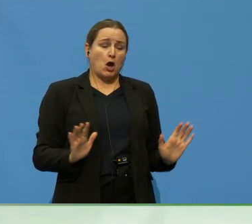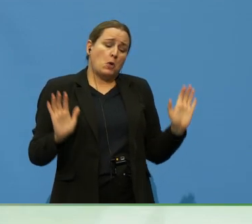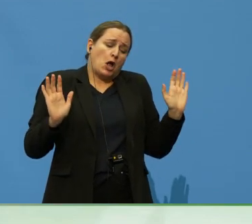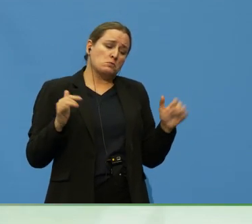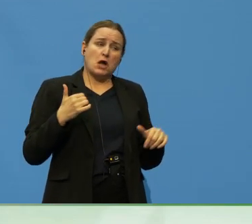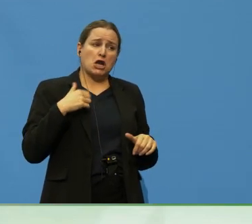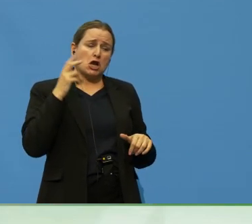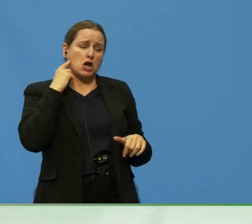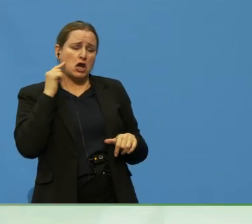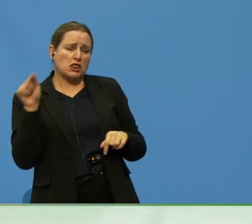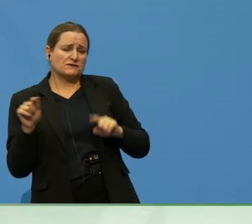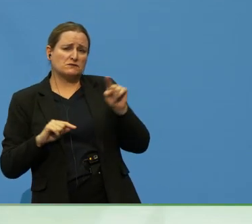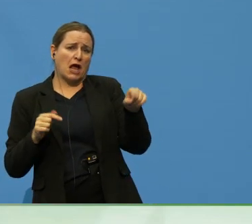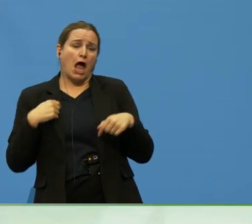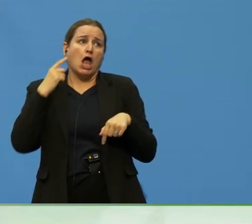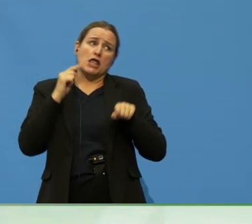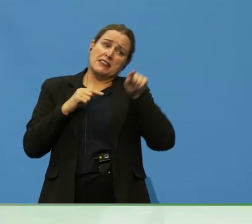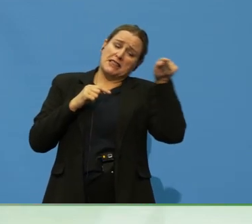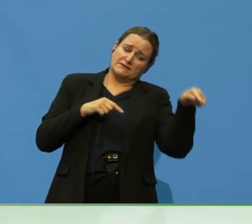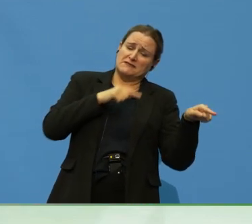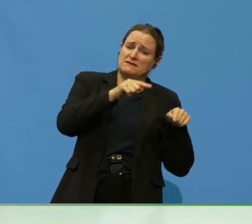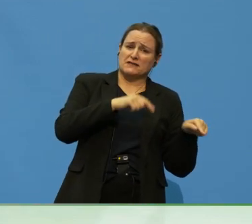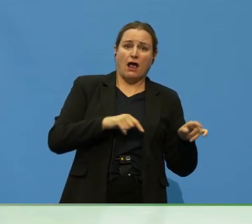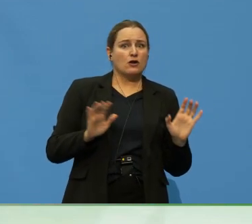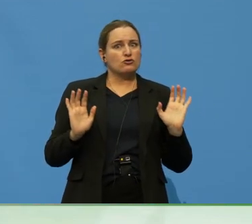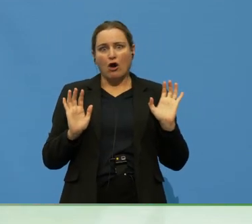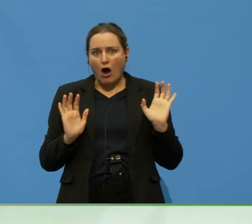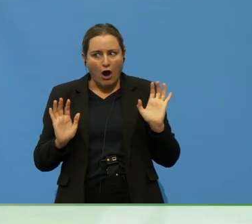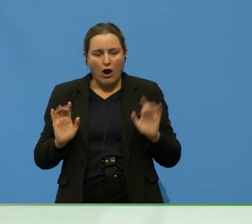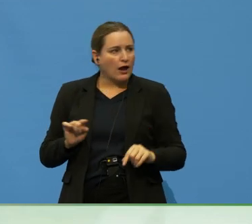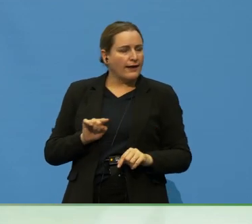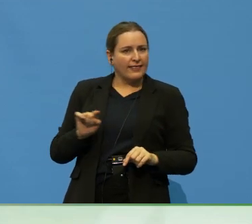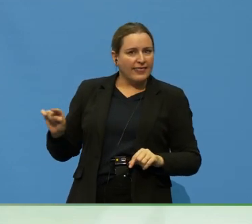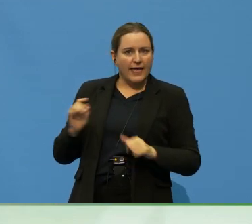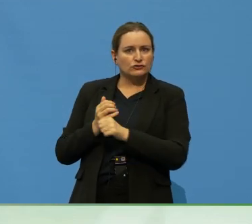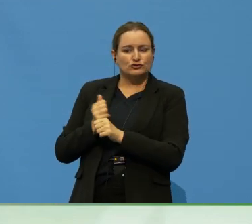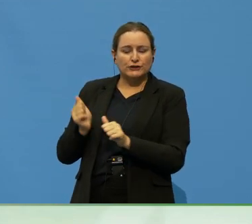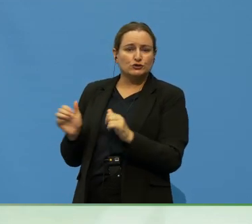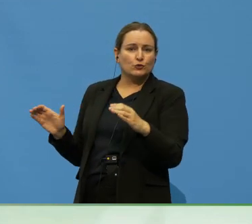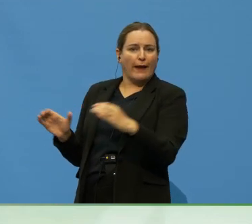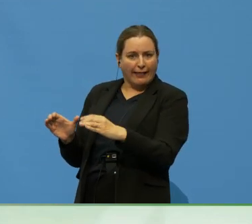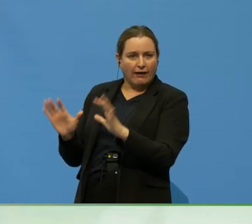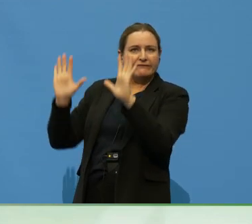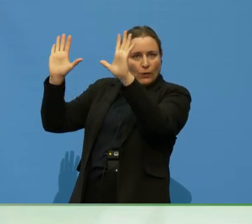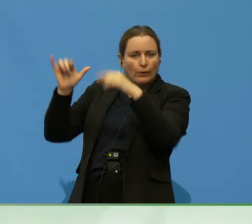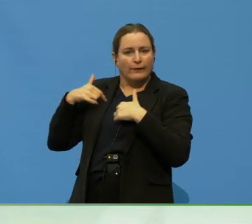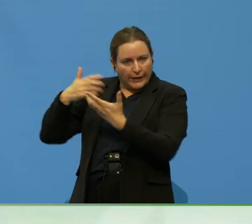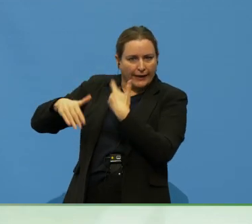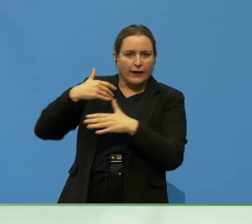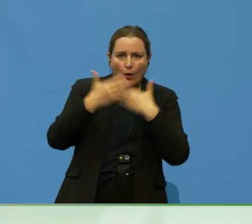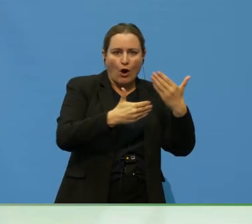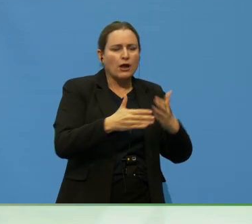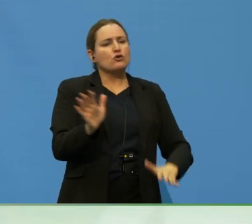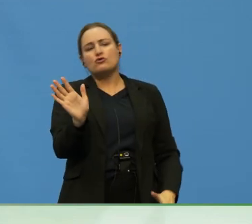group. I heard that this was a priority, and so they got to get their shit together before they come and we help them. But no, it was this